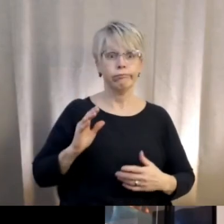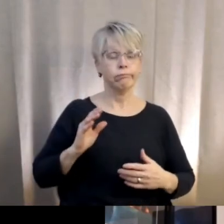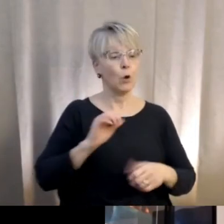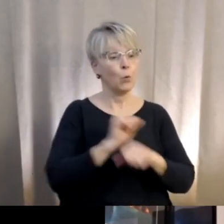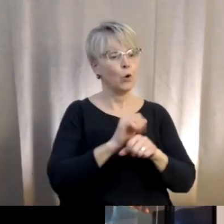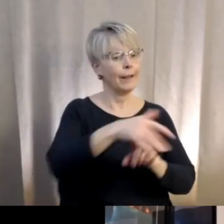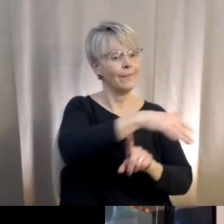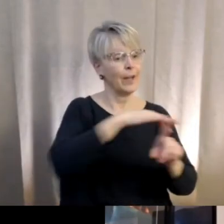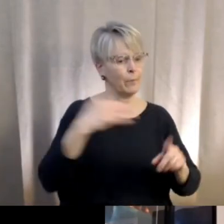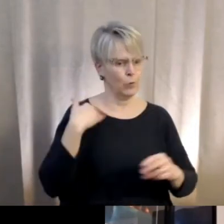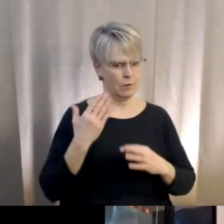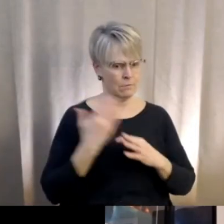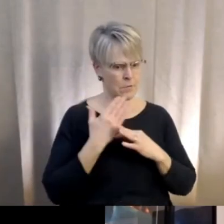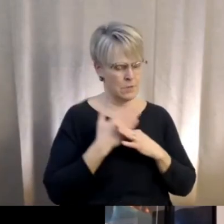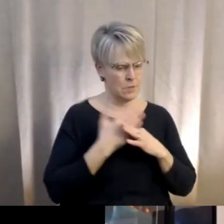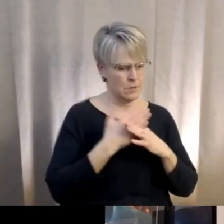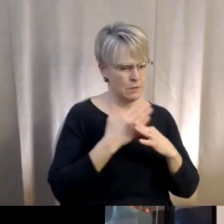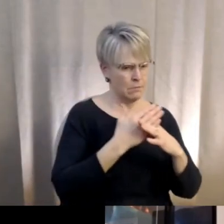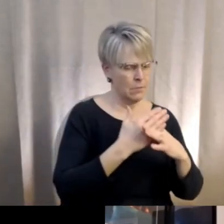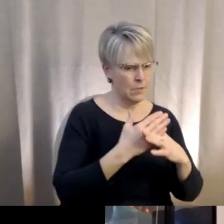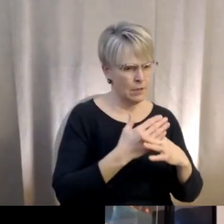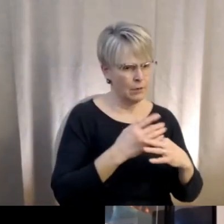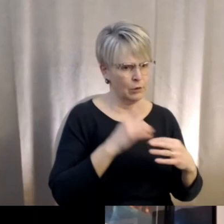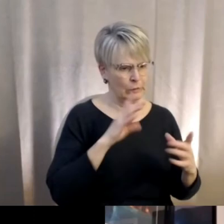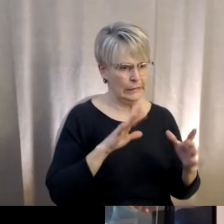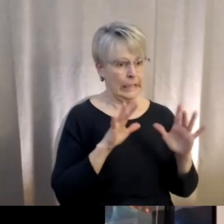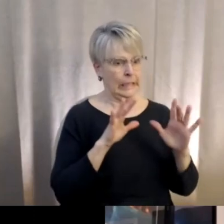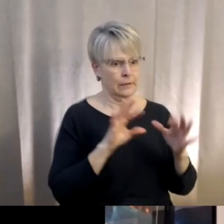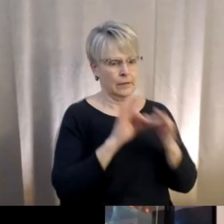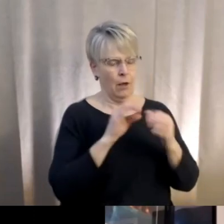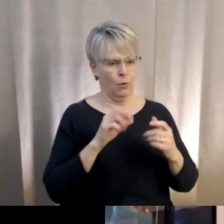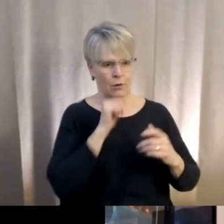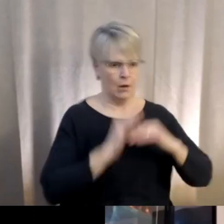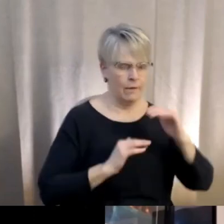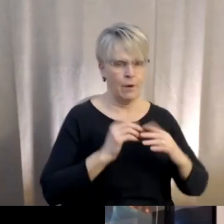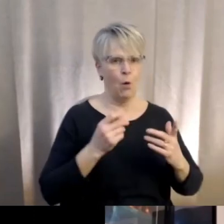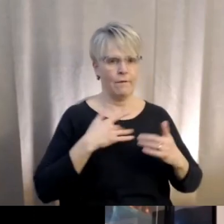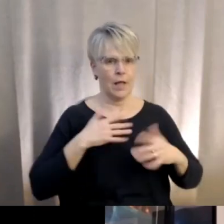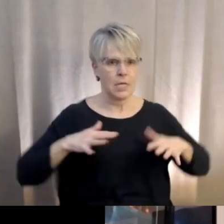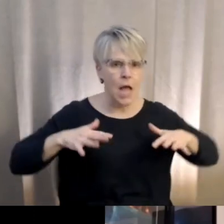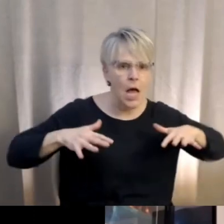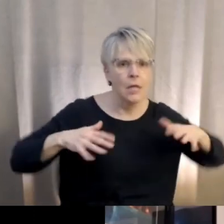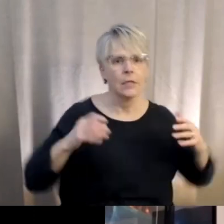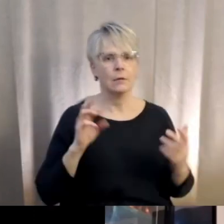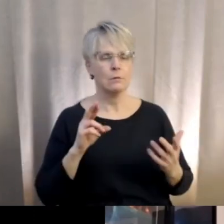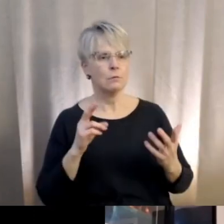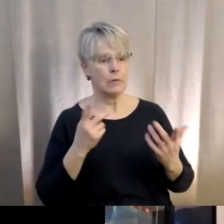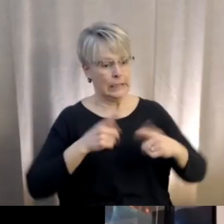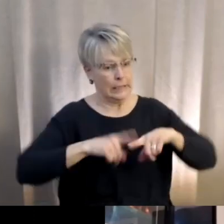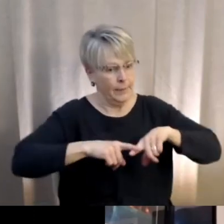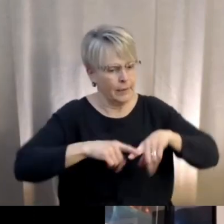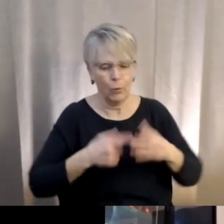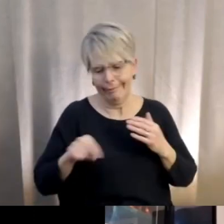you and to an accumulation of, you know, potential triggers or discomfort or anxiety, or depending on what the service dog